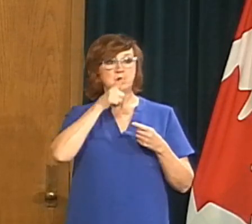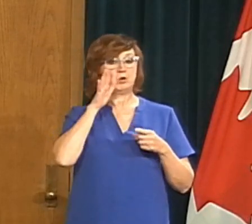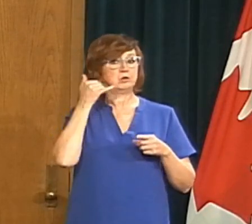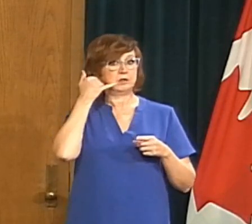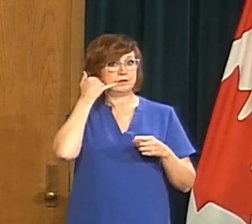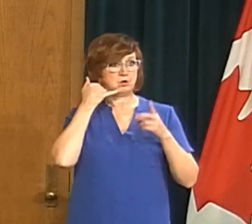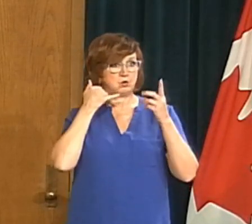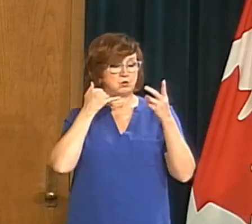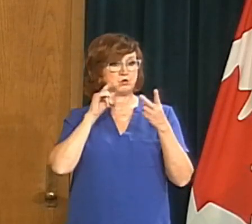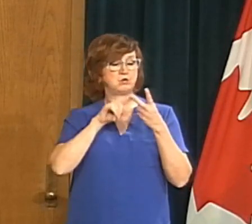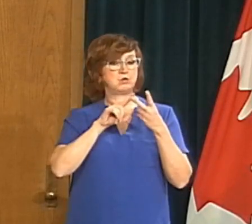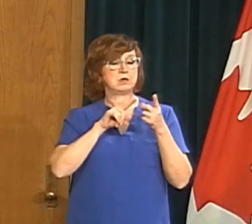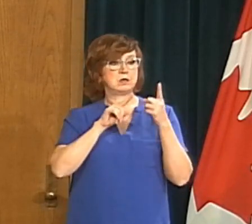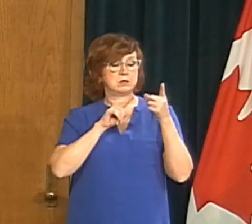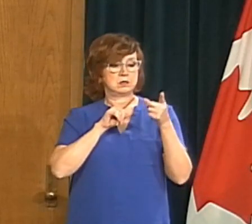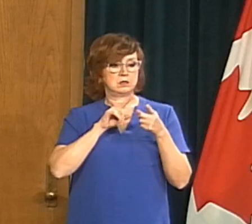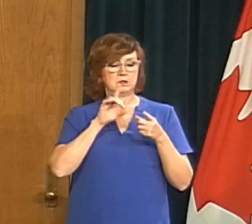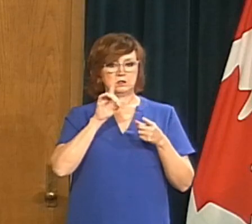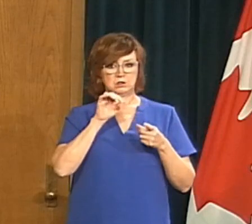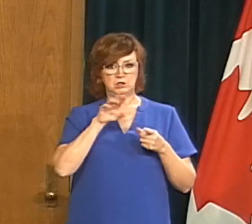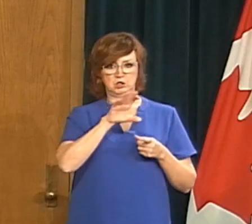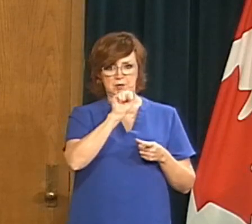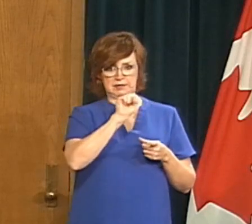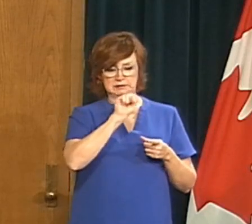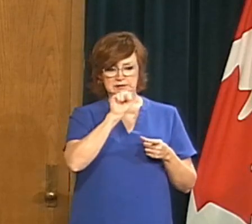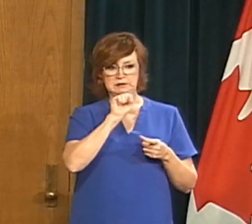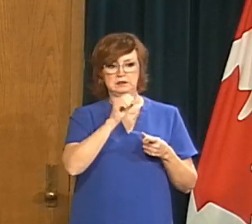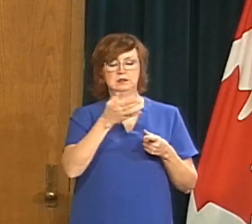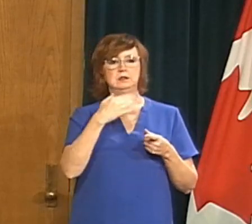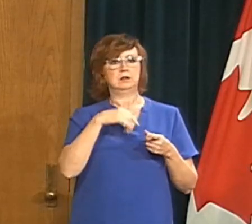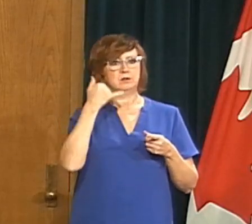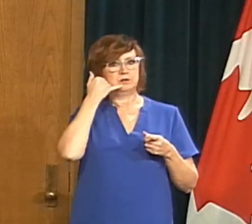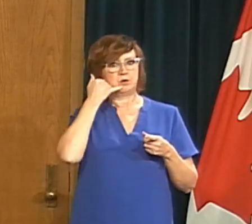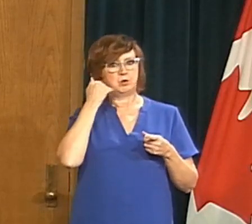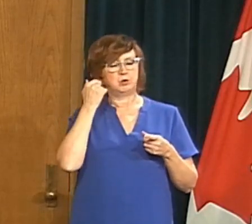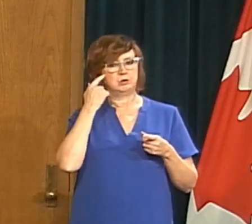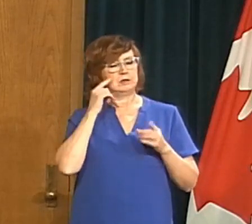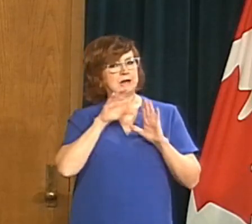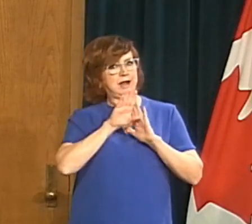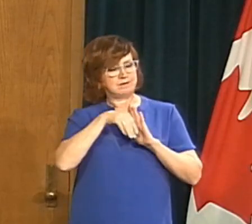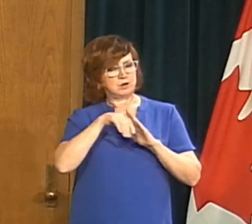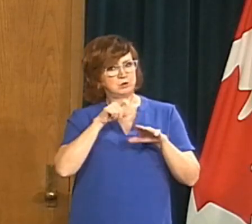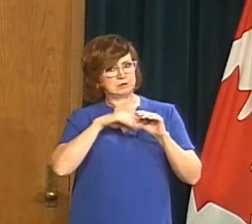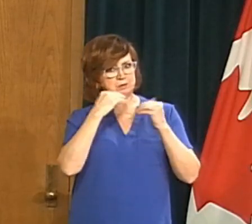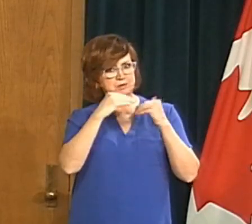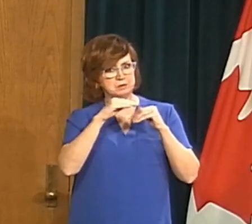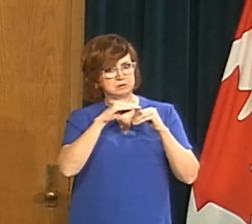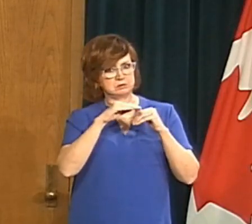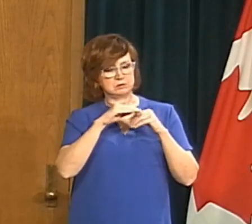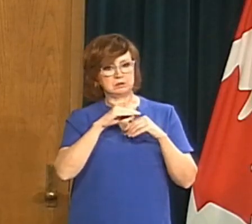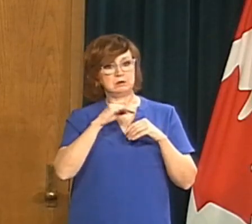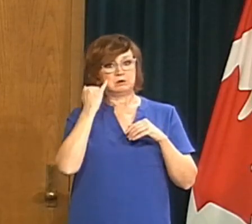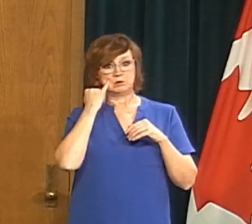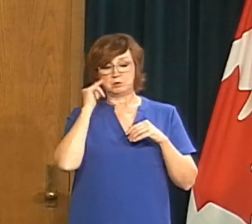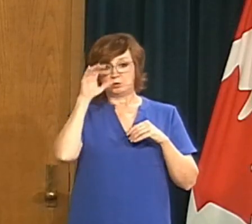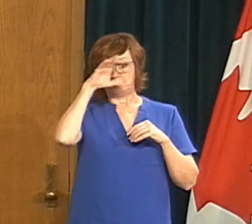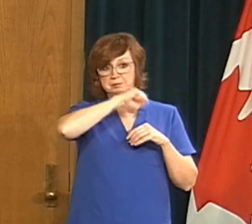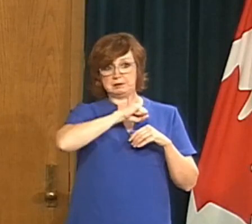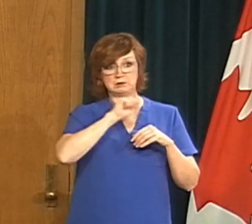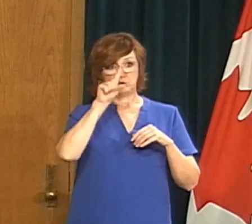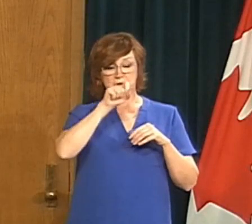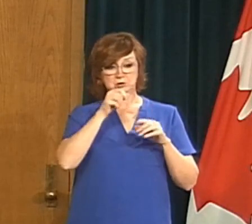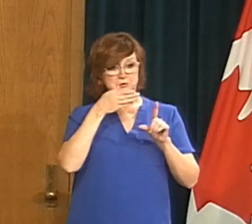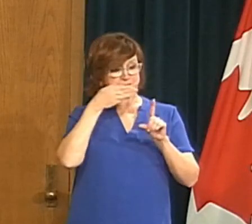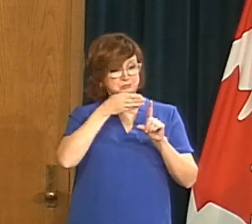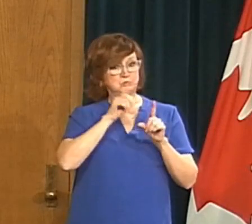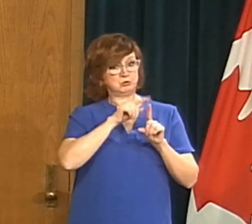Officer Dr. Shahab. He's only on the line for the next half hour. Again, if we miss any questions that are directed at